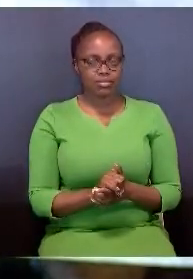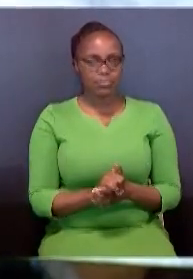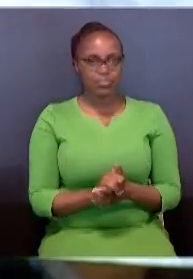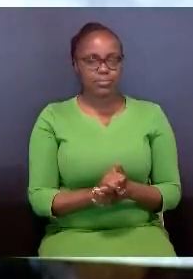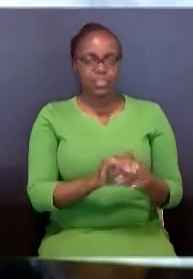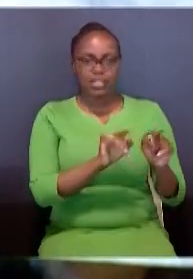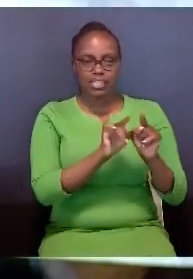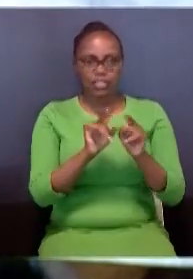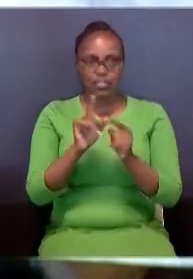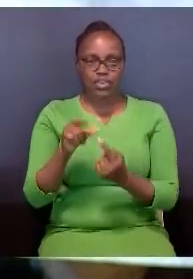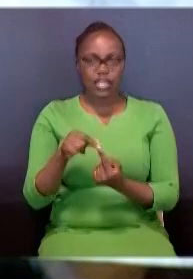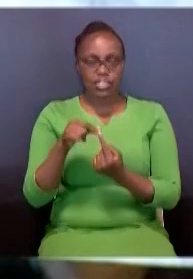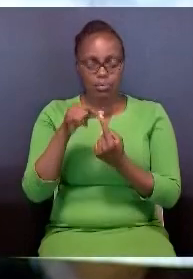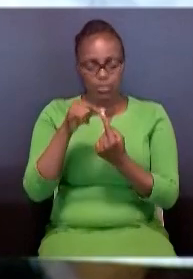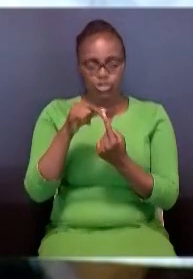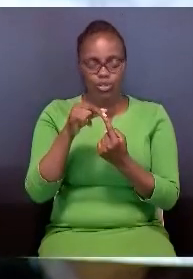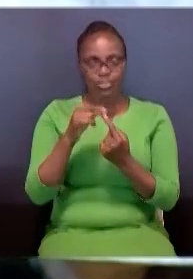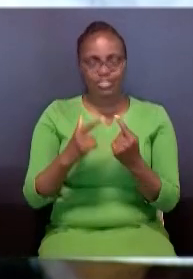distinguished